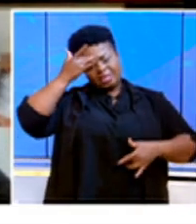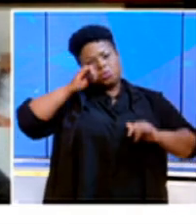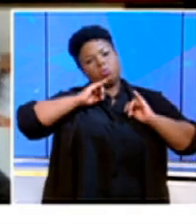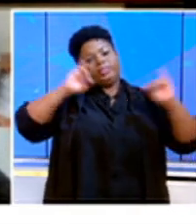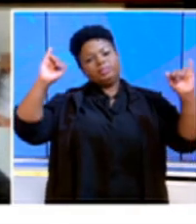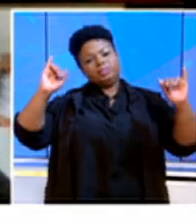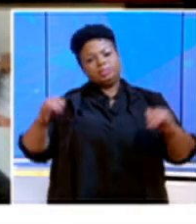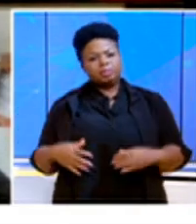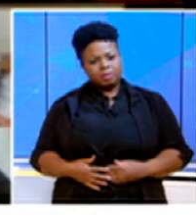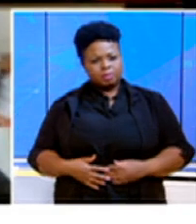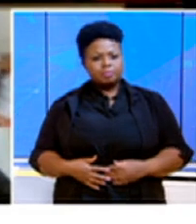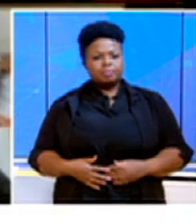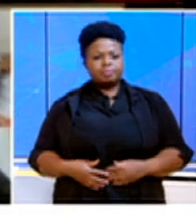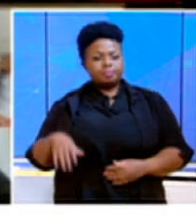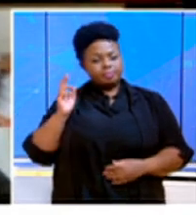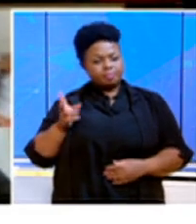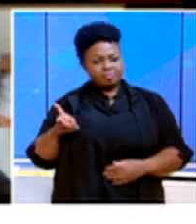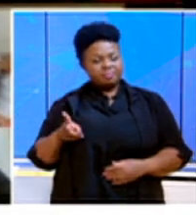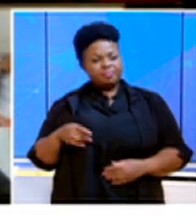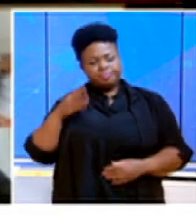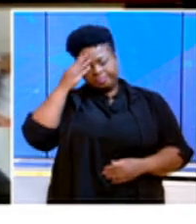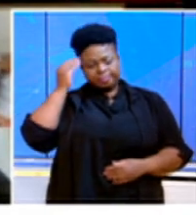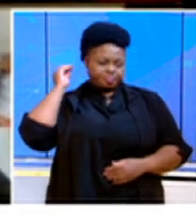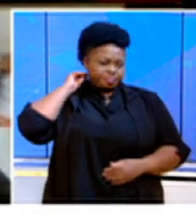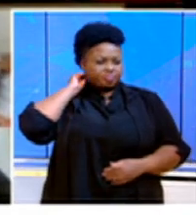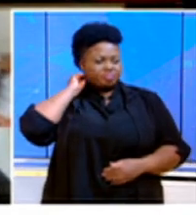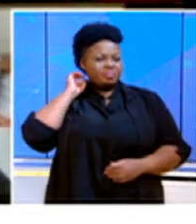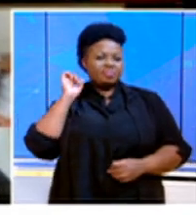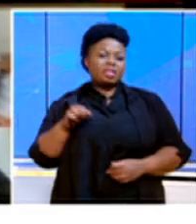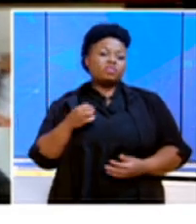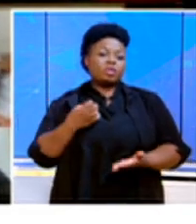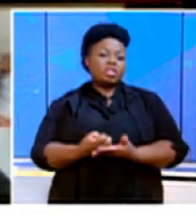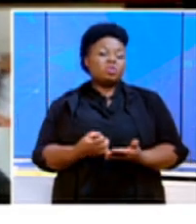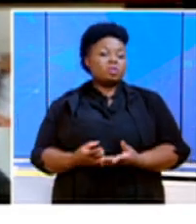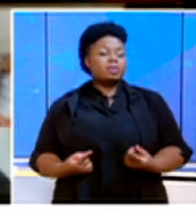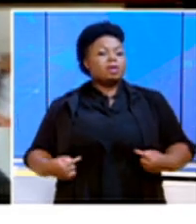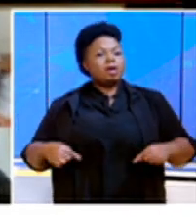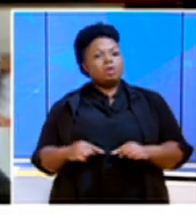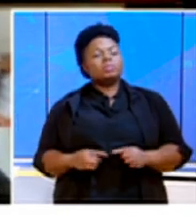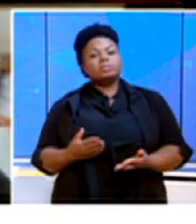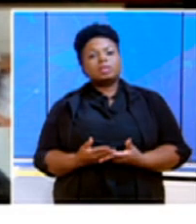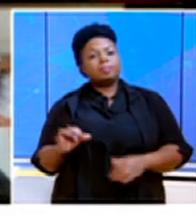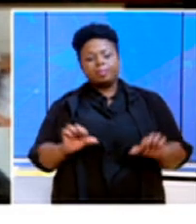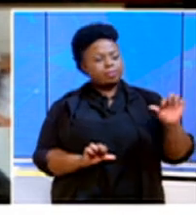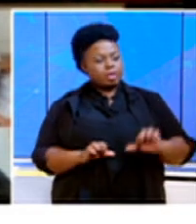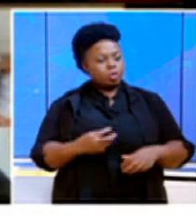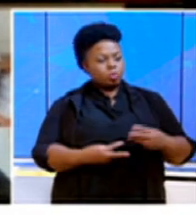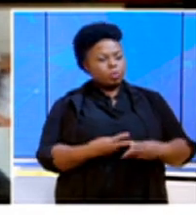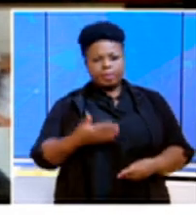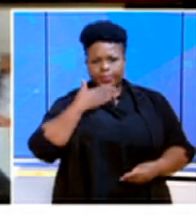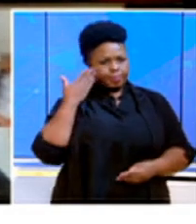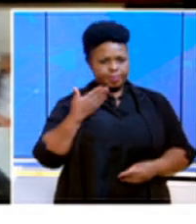wave. It's also important to note that large parts of the economy were left open when the sort of level